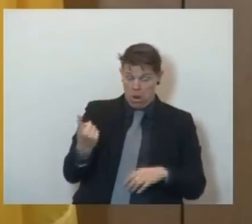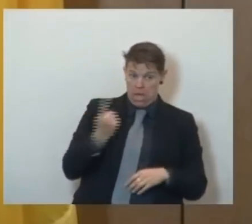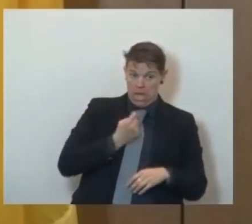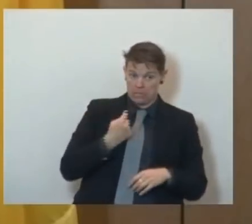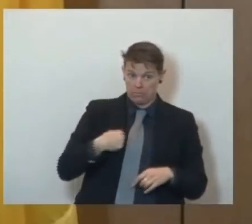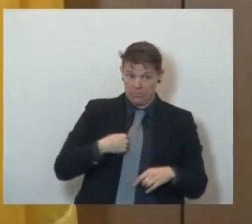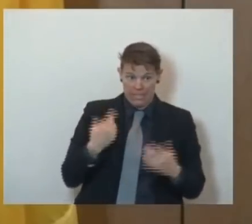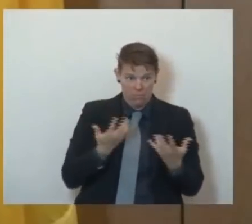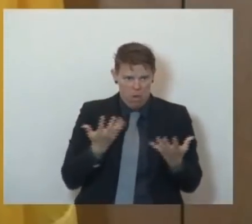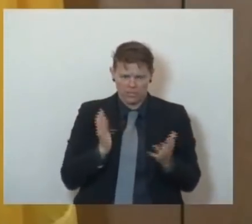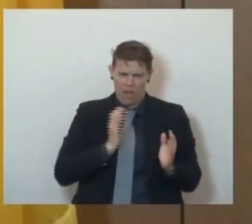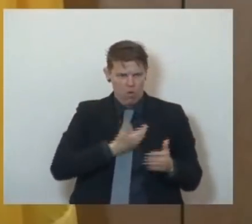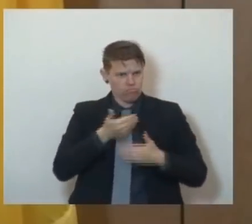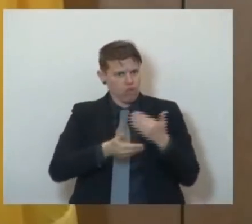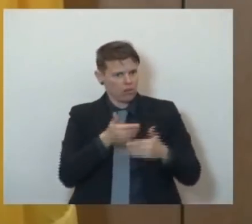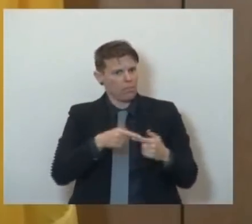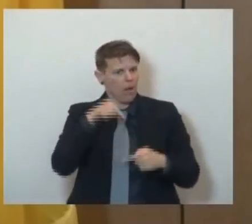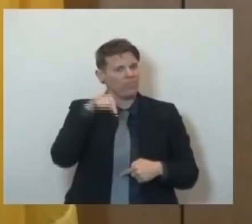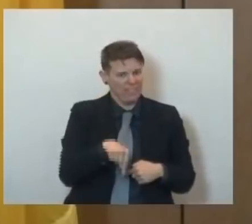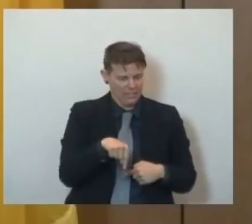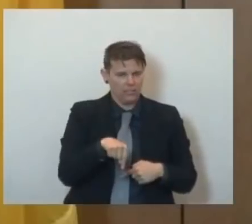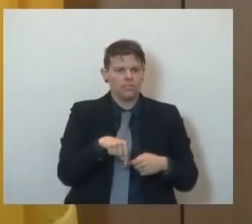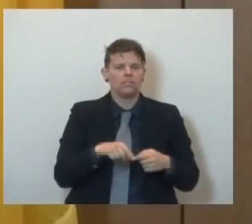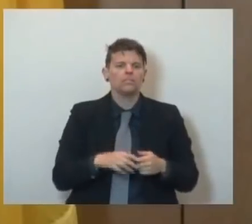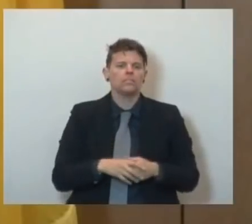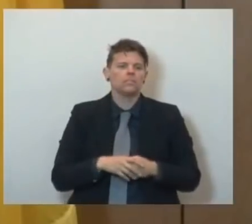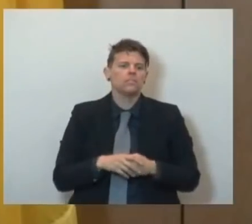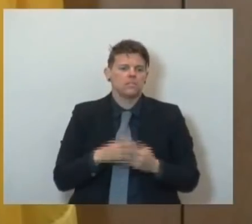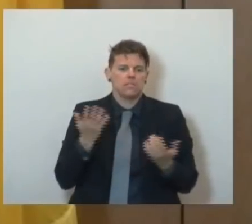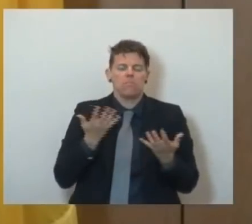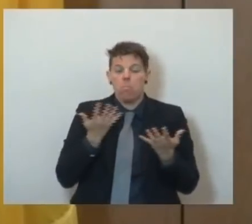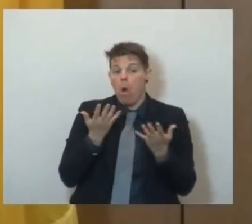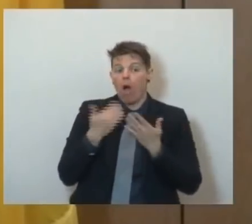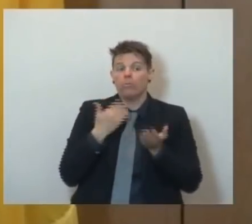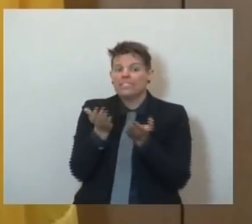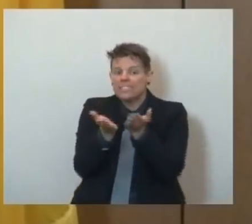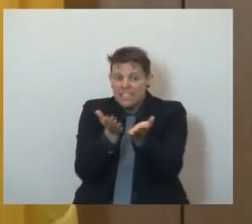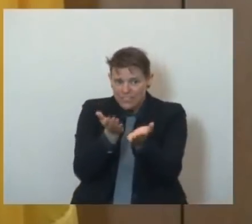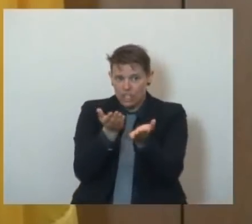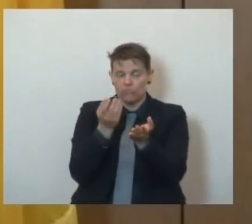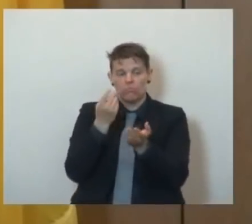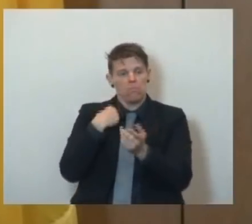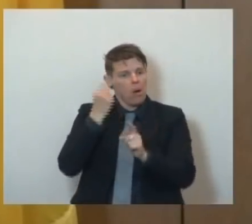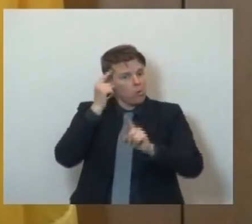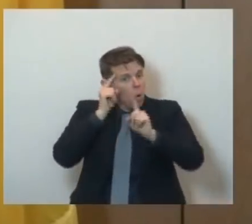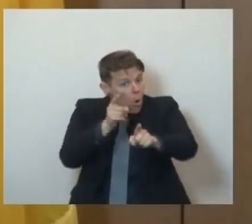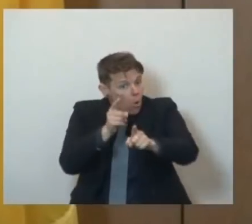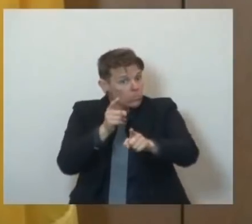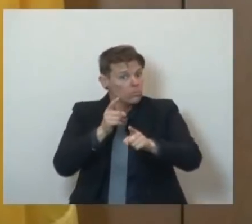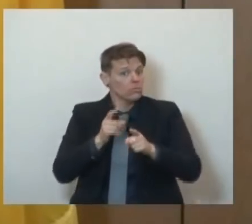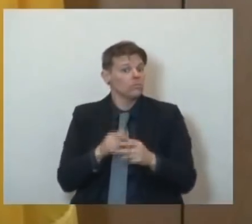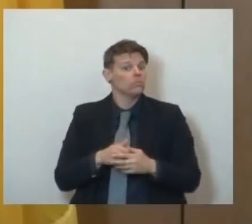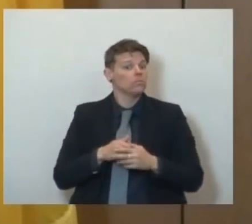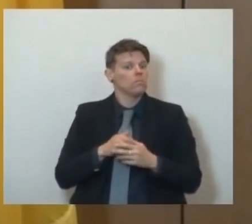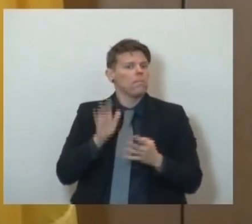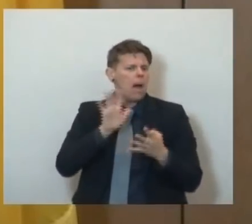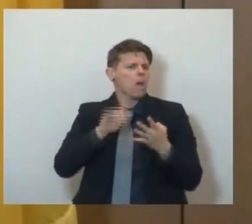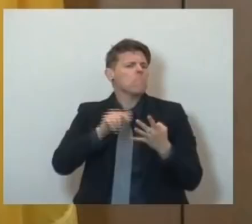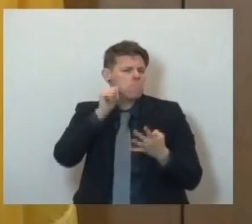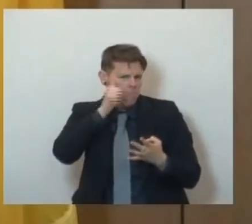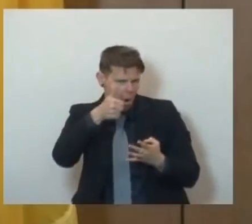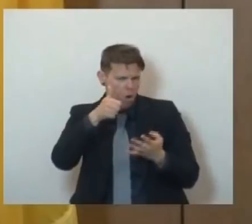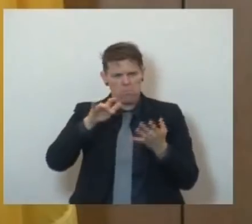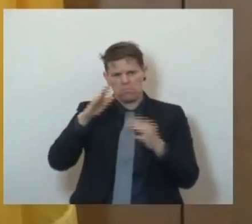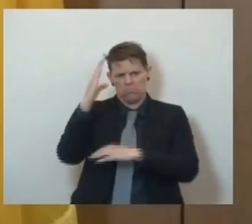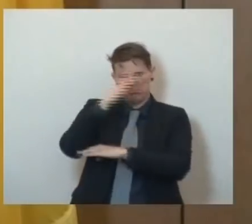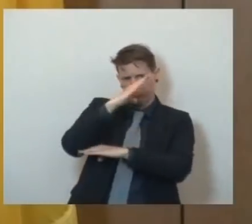the next thing that will be delivered, and my goal is mid tomorrow, that was a hint to the folks who are working